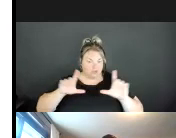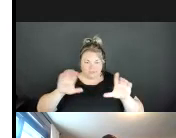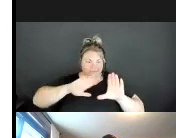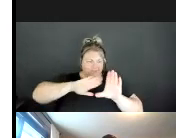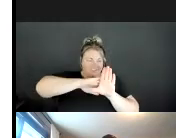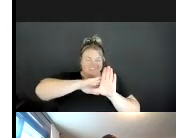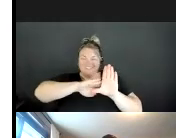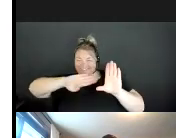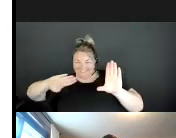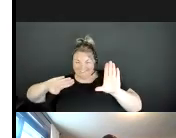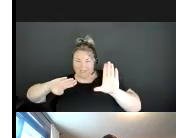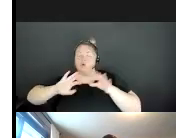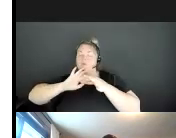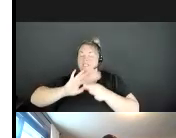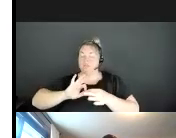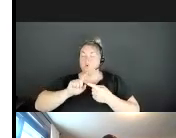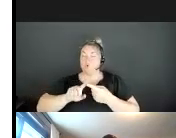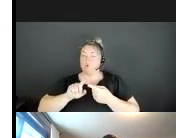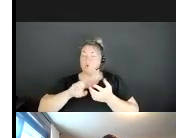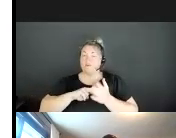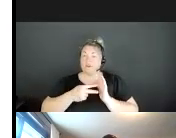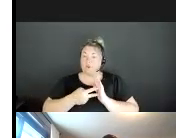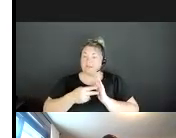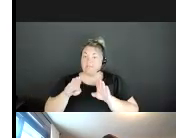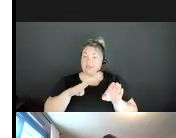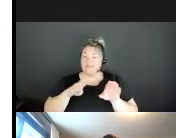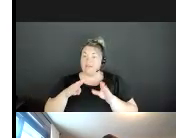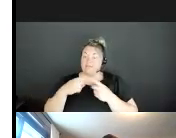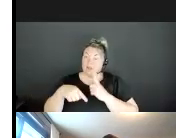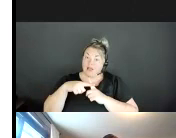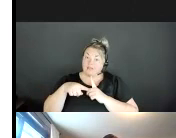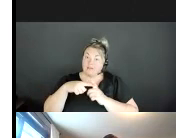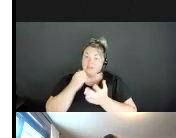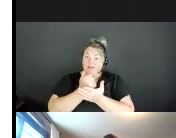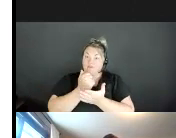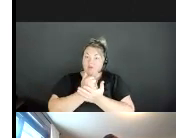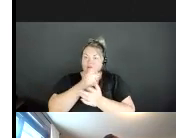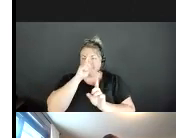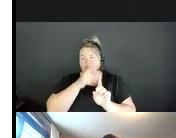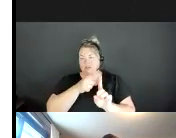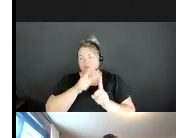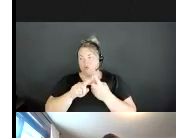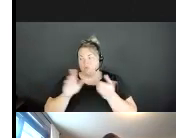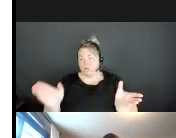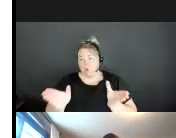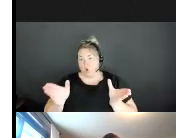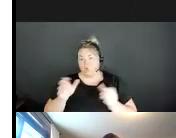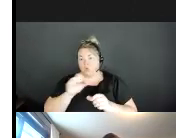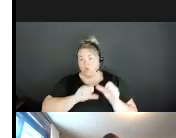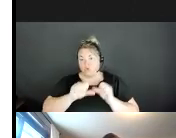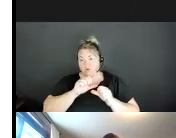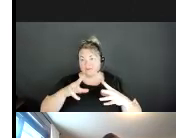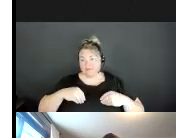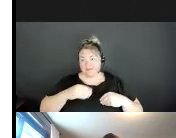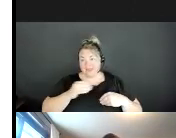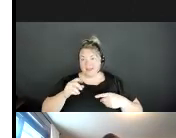to or denoting behavior which is positive, helpful, and intended to promote social acceptance and friendship. I need to move